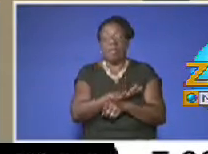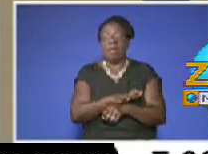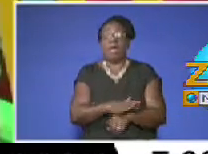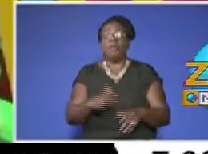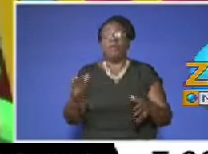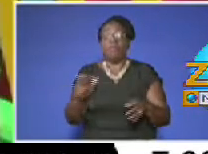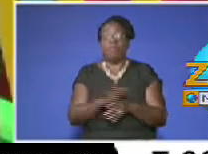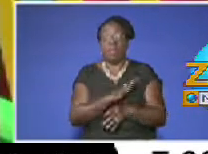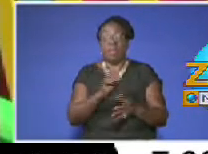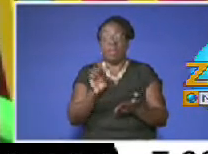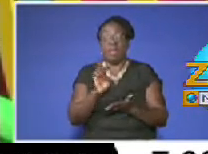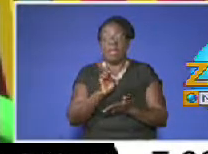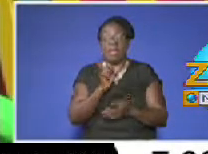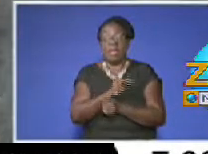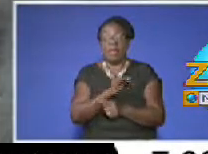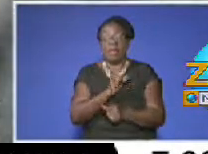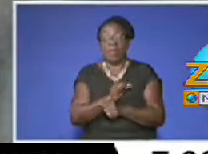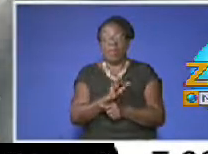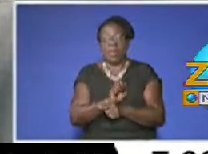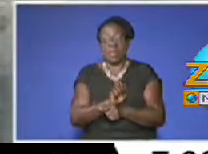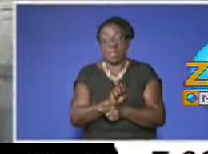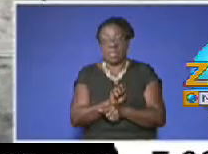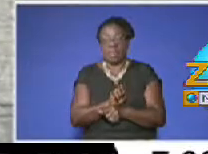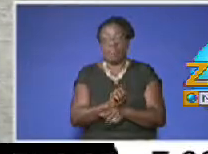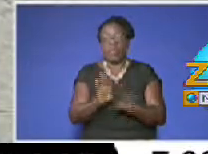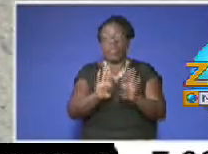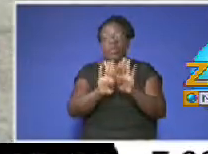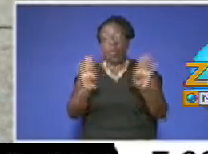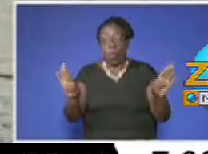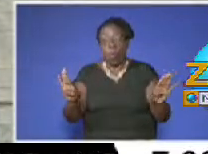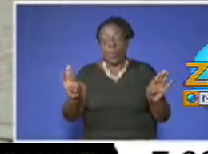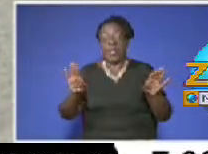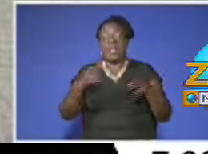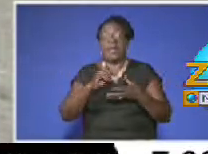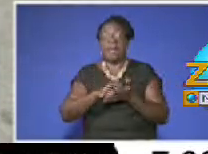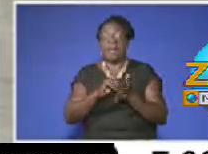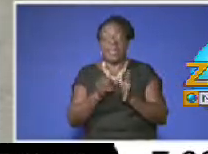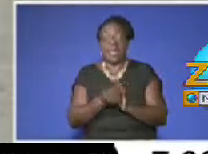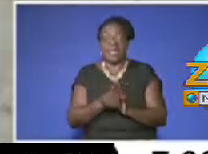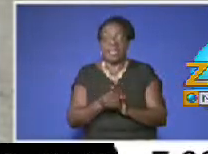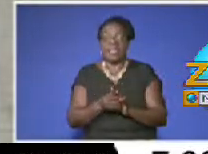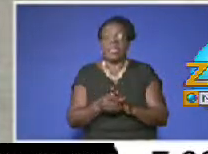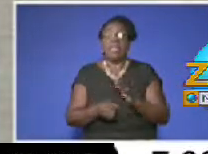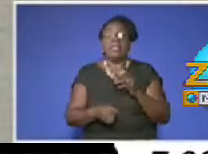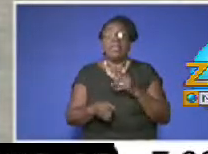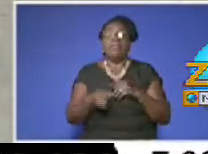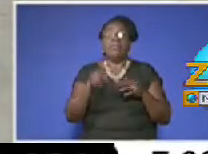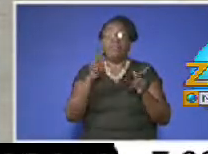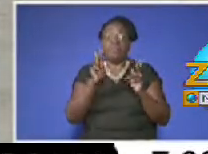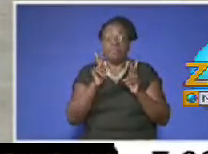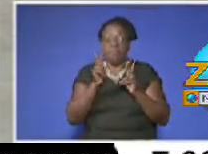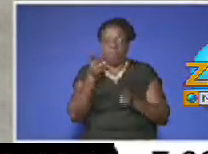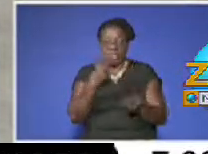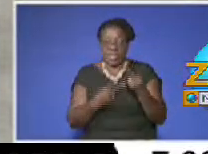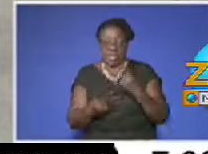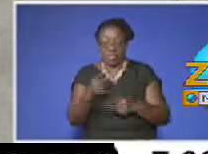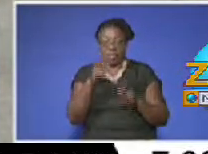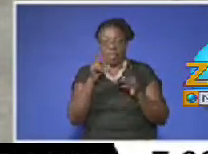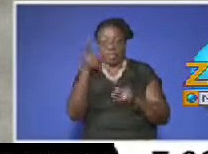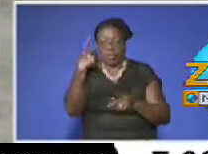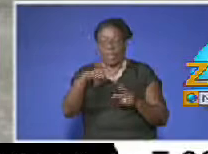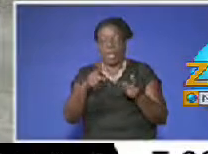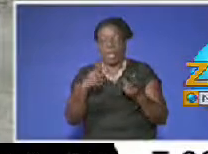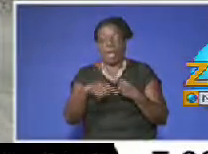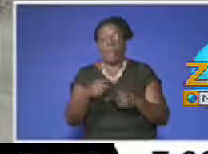our industry. And reopening means an interest in international visitors coming here by air or sea. Apparently, that's not been a